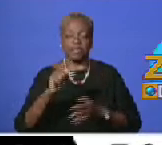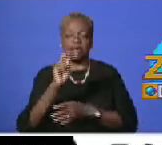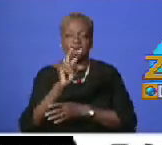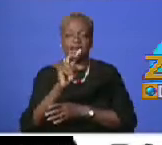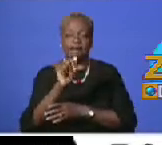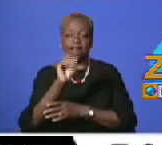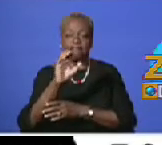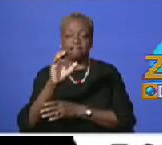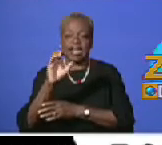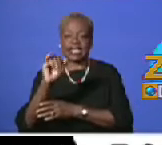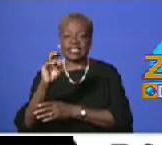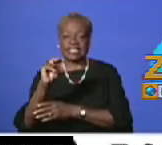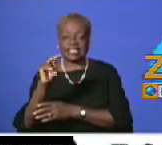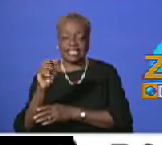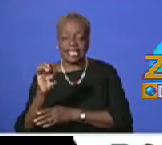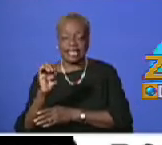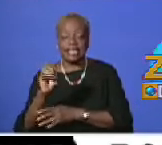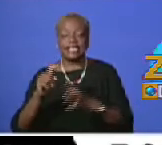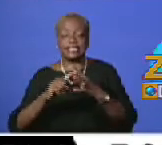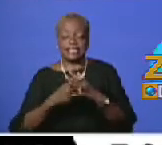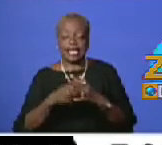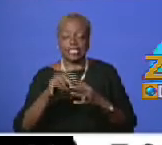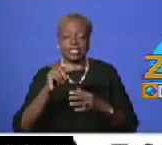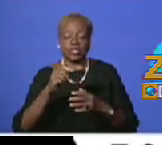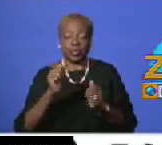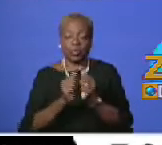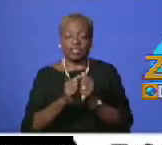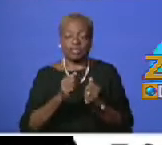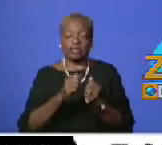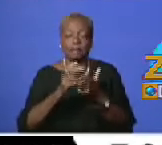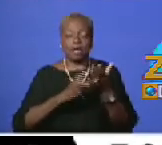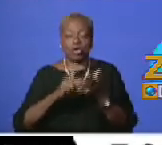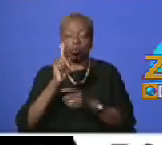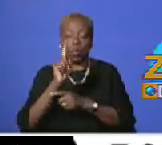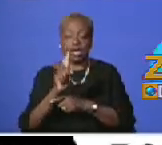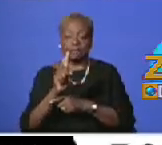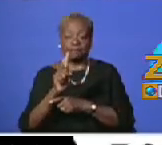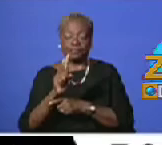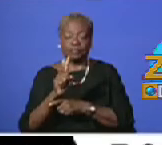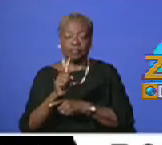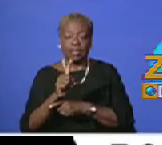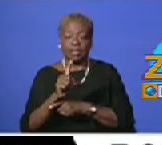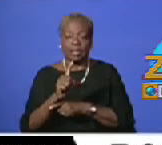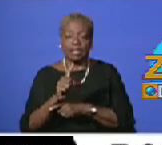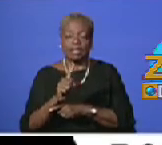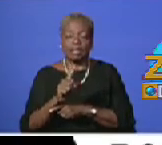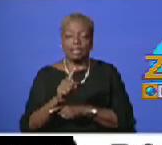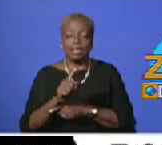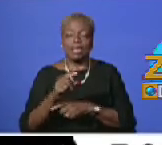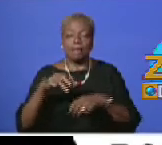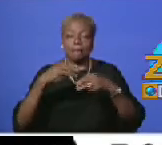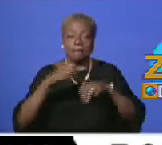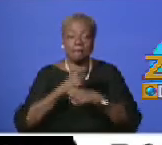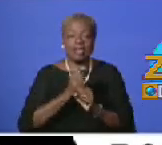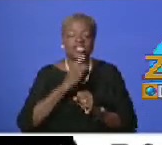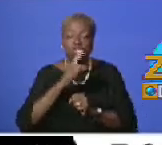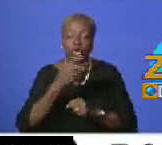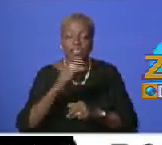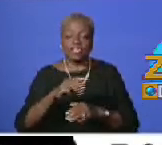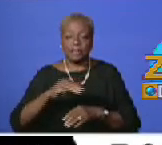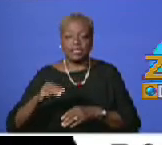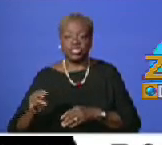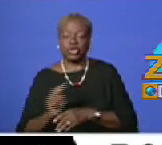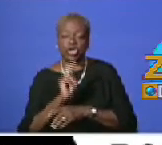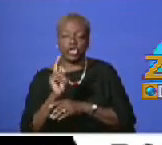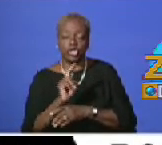with a phase 1 trial in which the researchers would look to ensure that the material being used to develop the vaccine